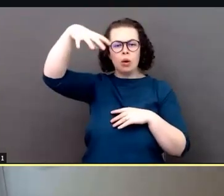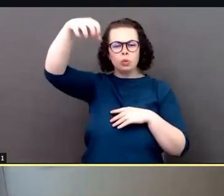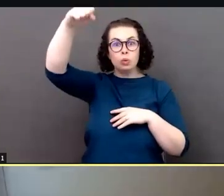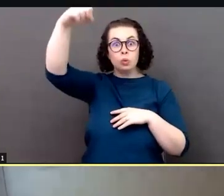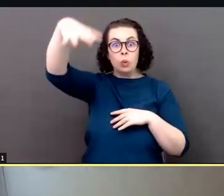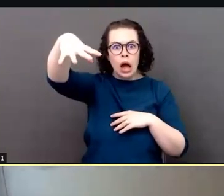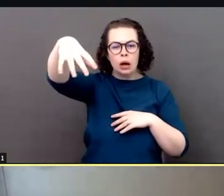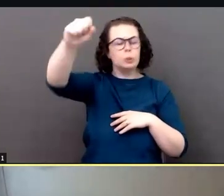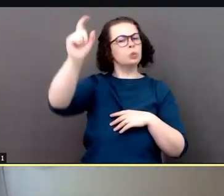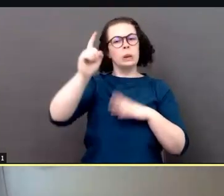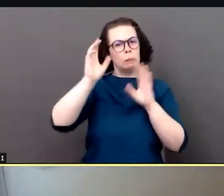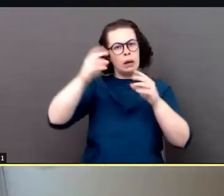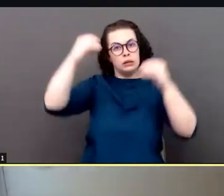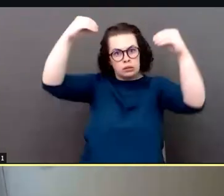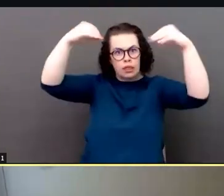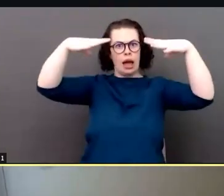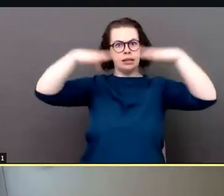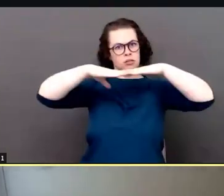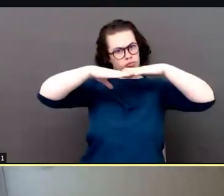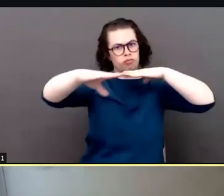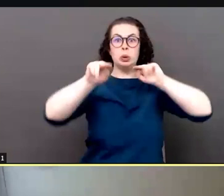be aware of, what are some of the